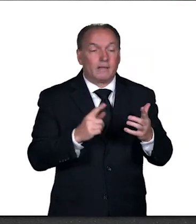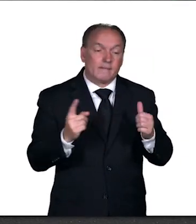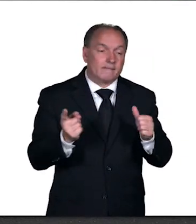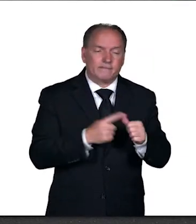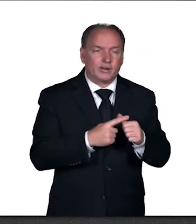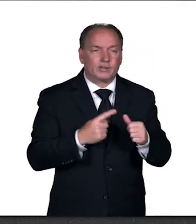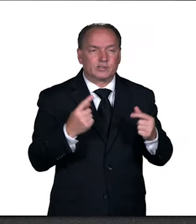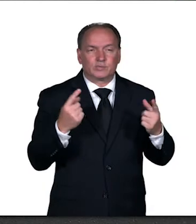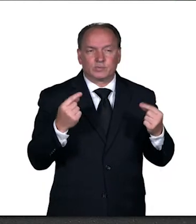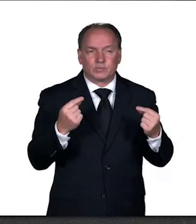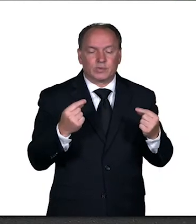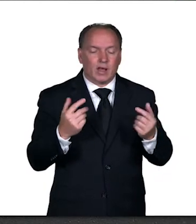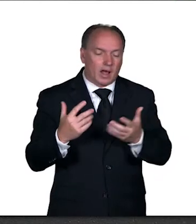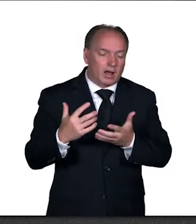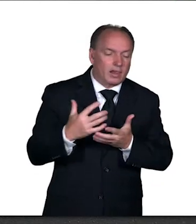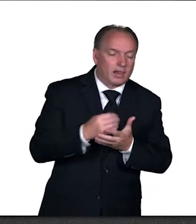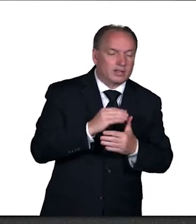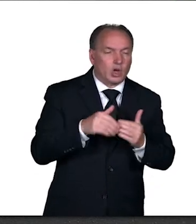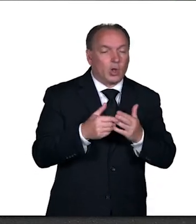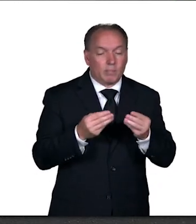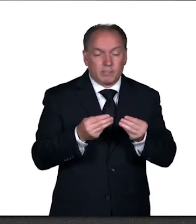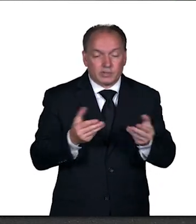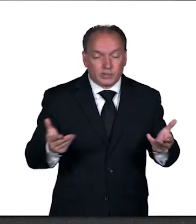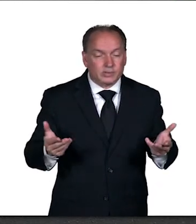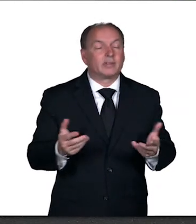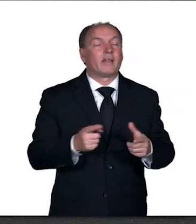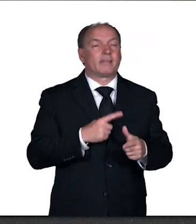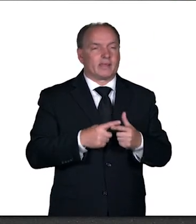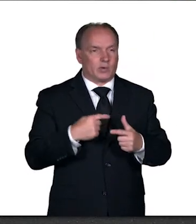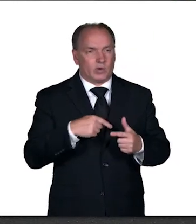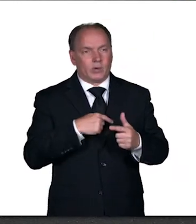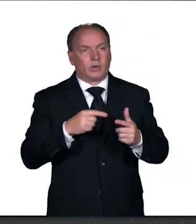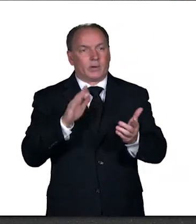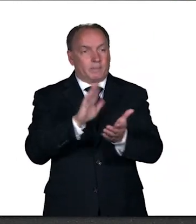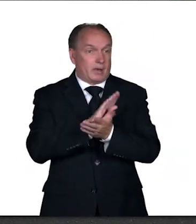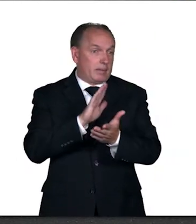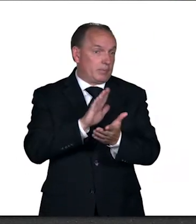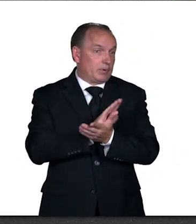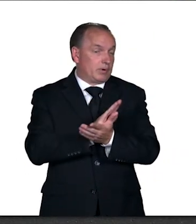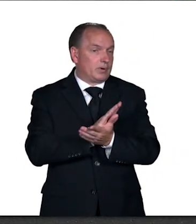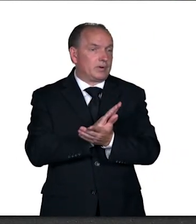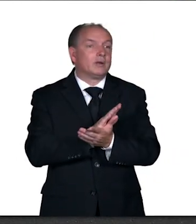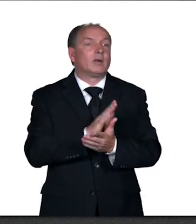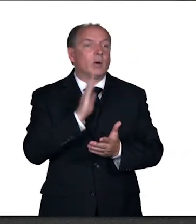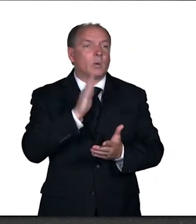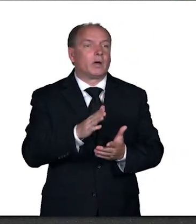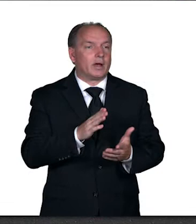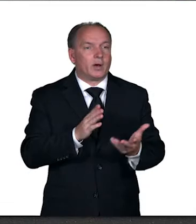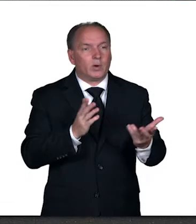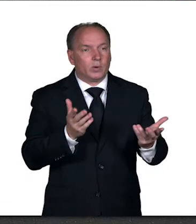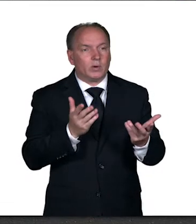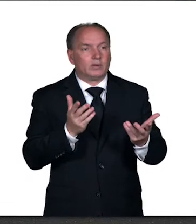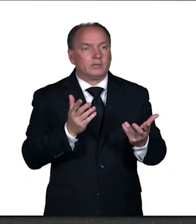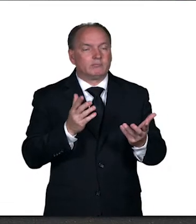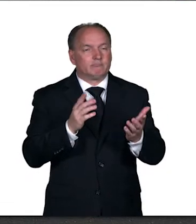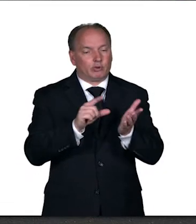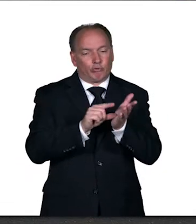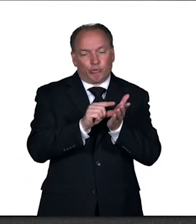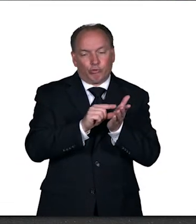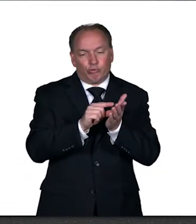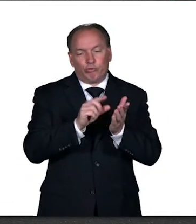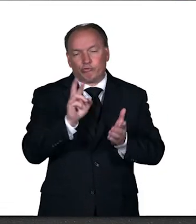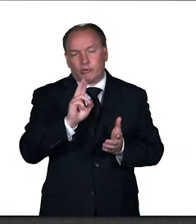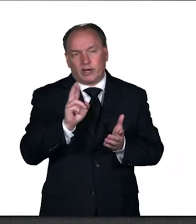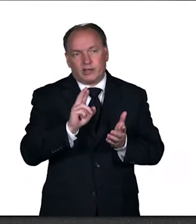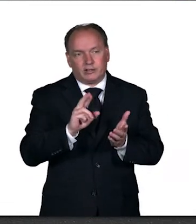do is collect all of our materials, and then we're going to take our paper and we are going to get our glue